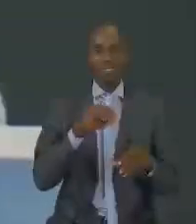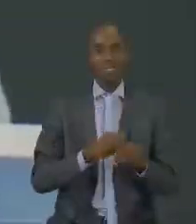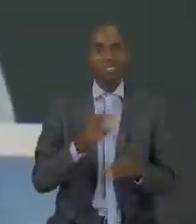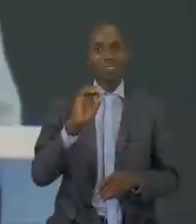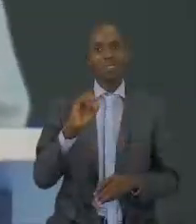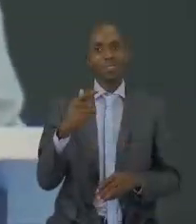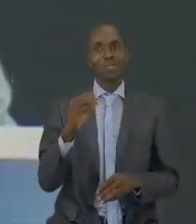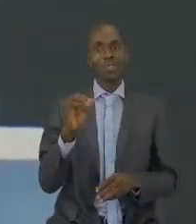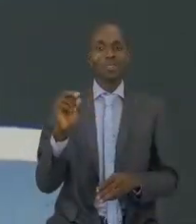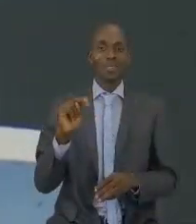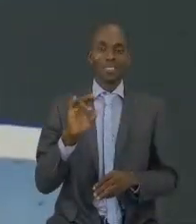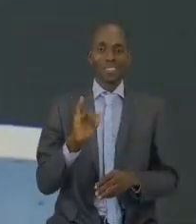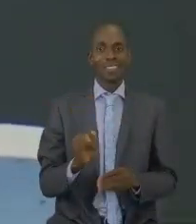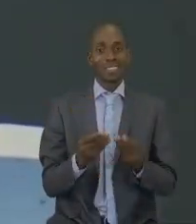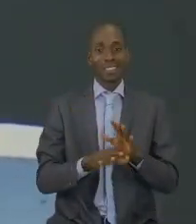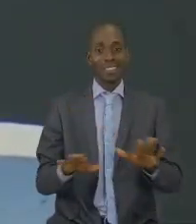Land of freedom.